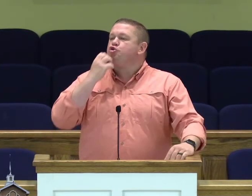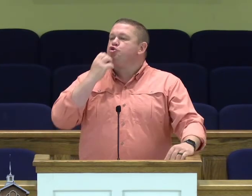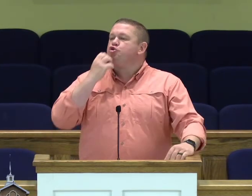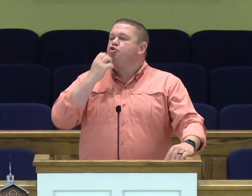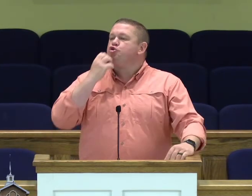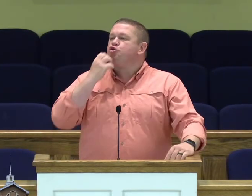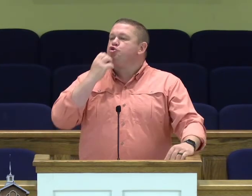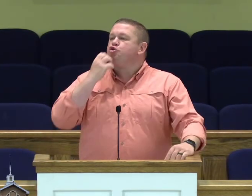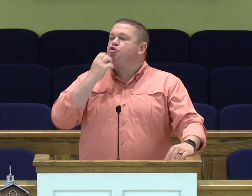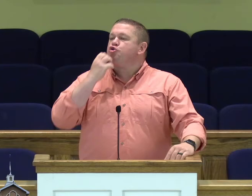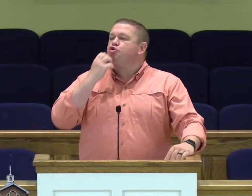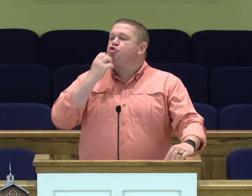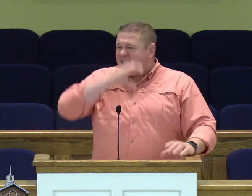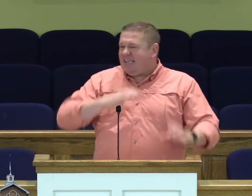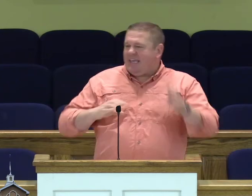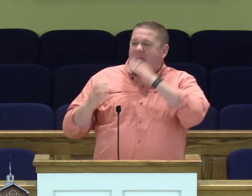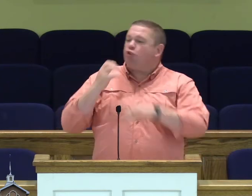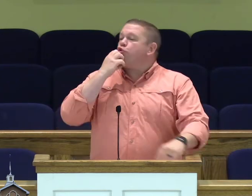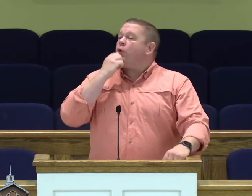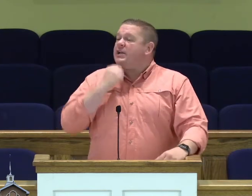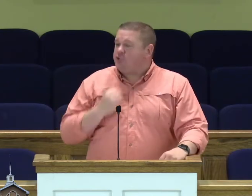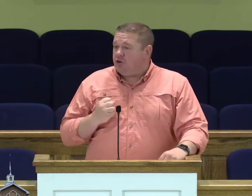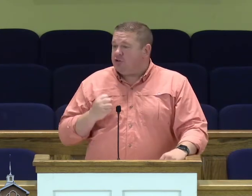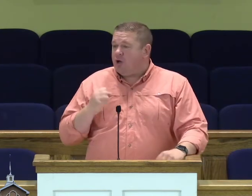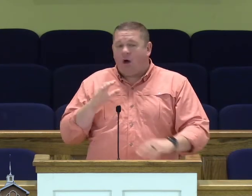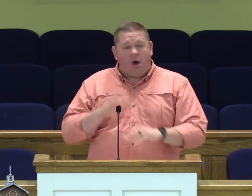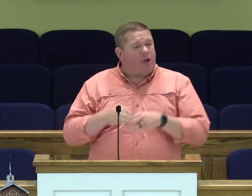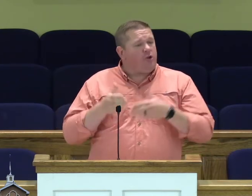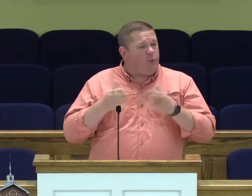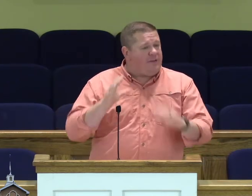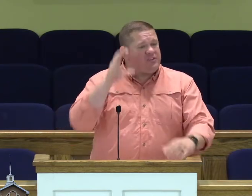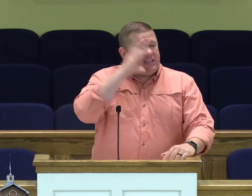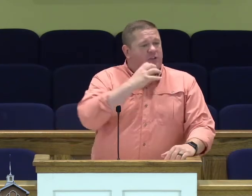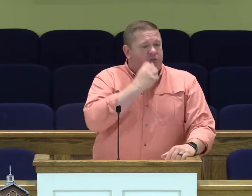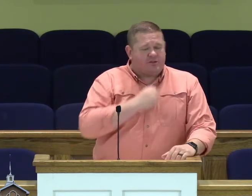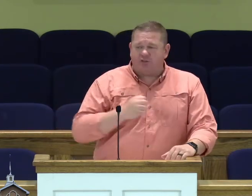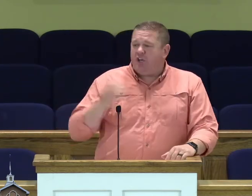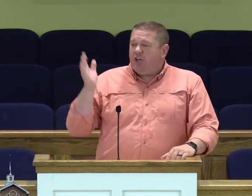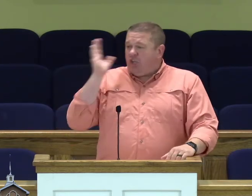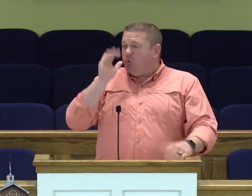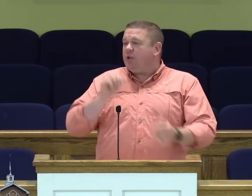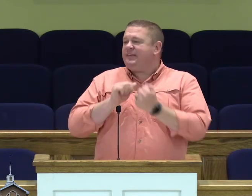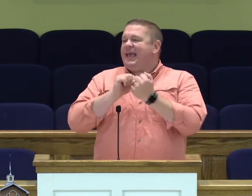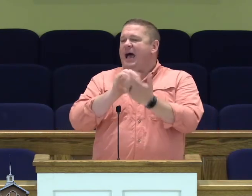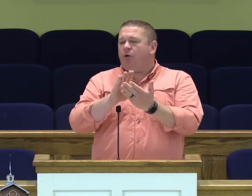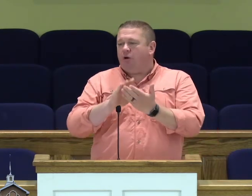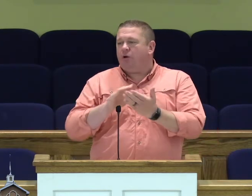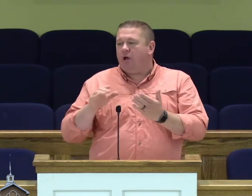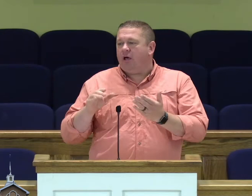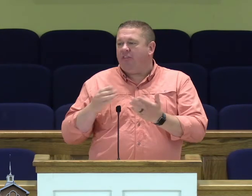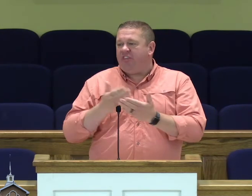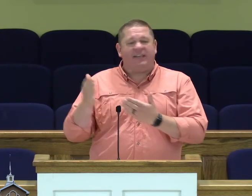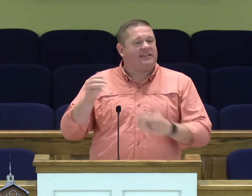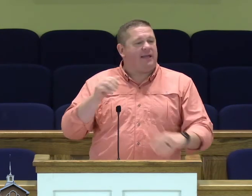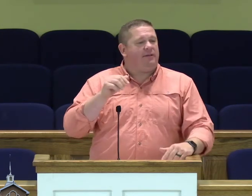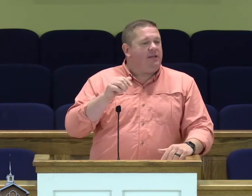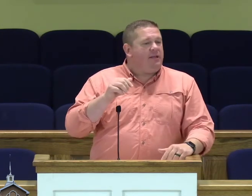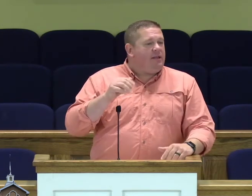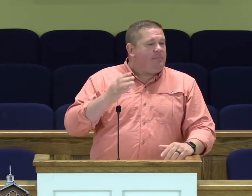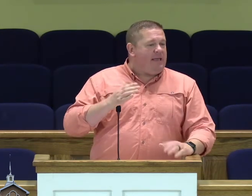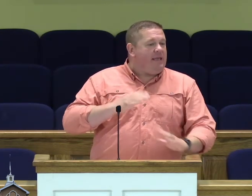treasures. Now, when you are seeking out treasures, on your way of seeking out treasures, you will encounter things